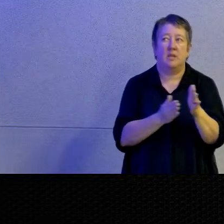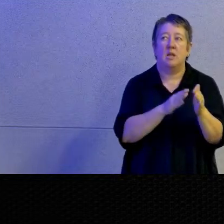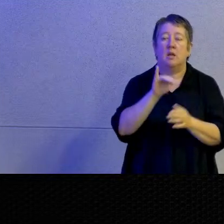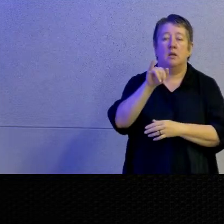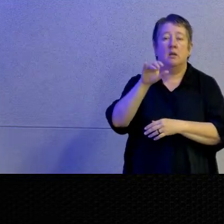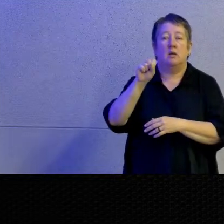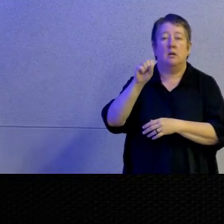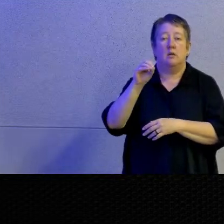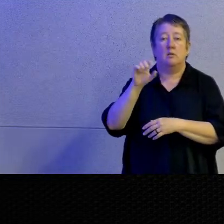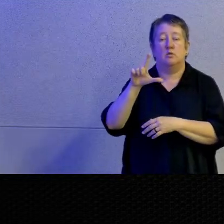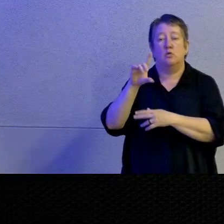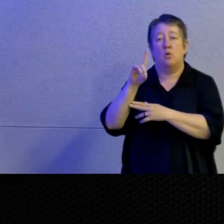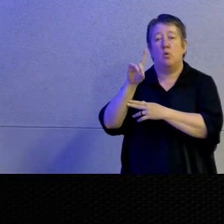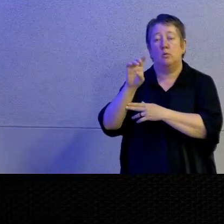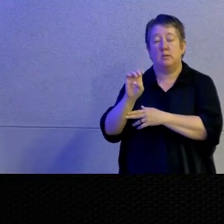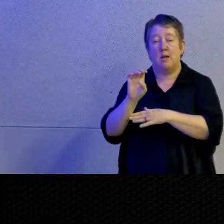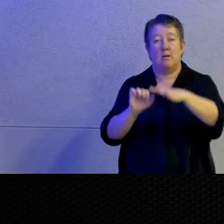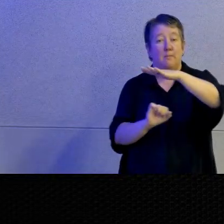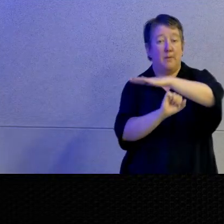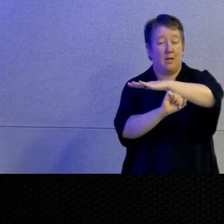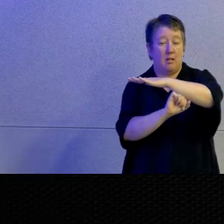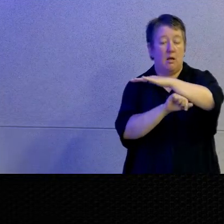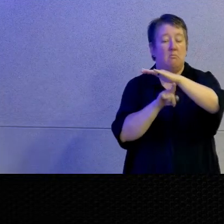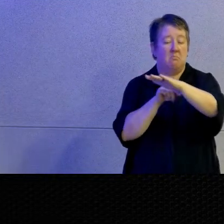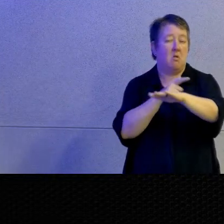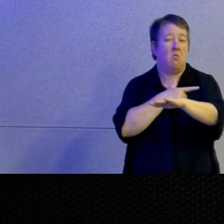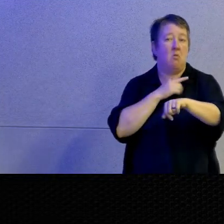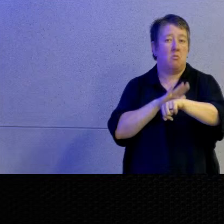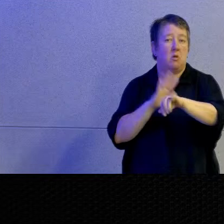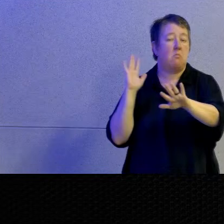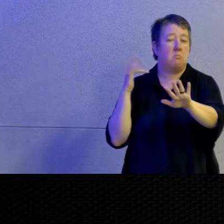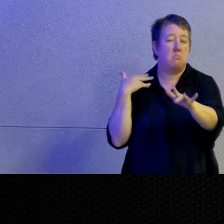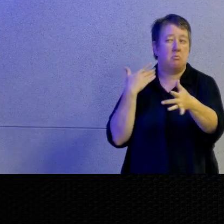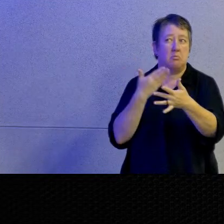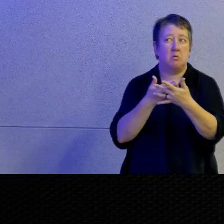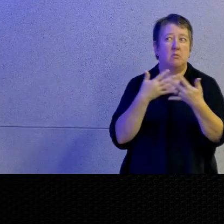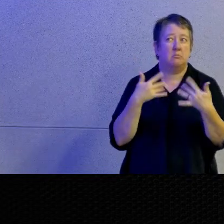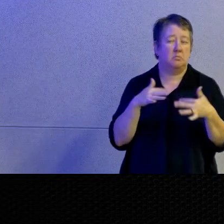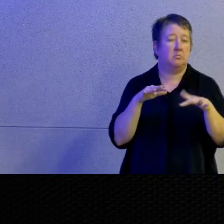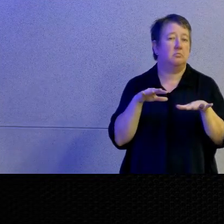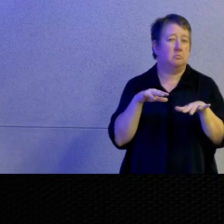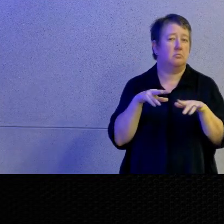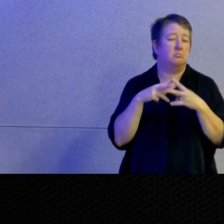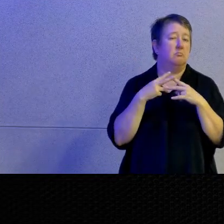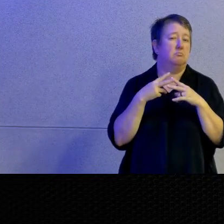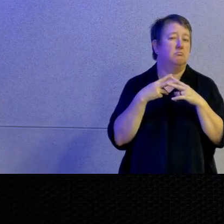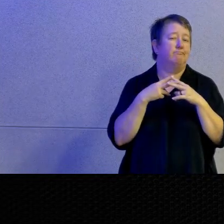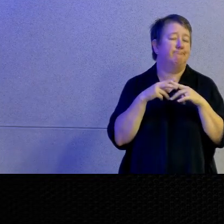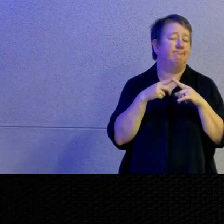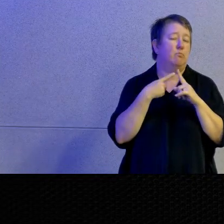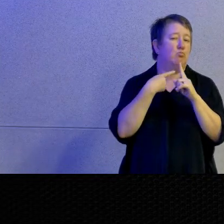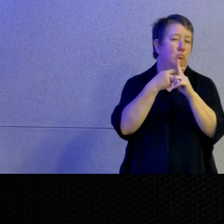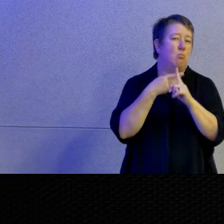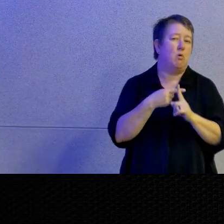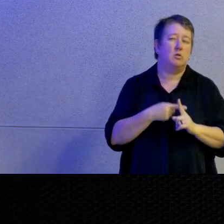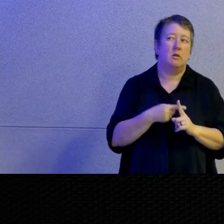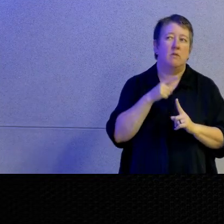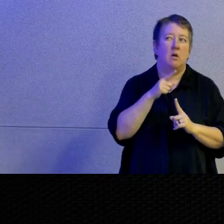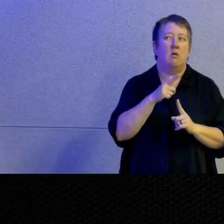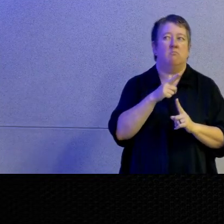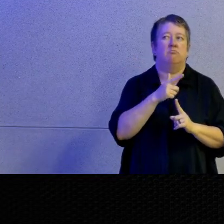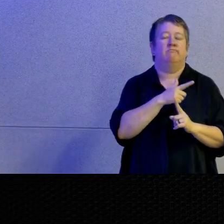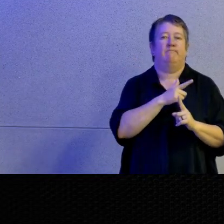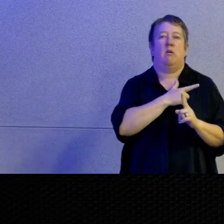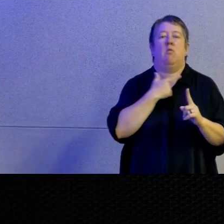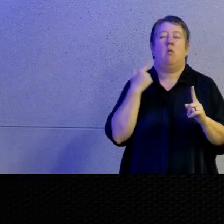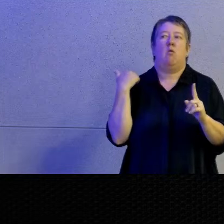some time. And they have been very productive, and it's a long-standing pillar on the SA CERN